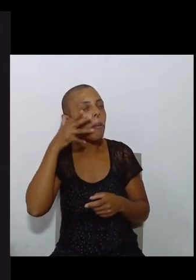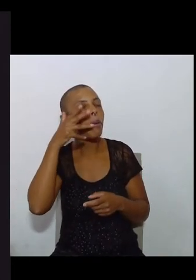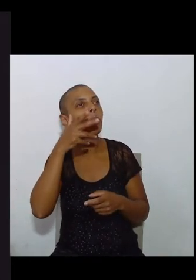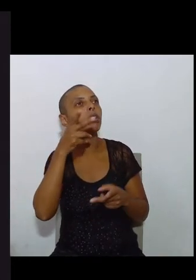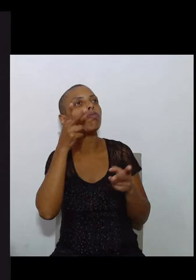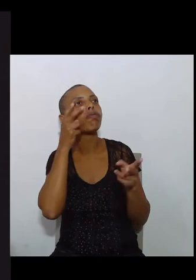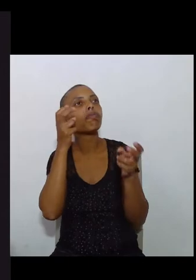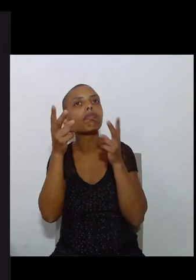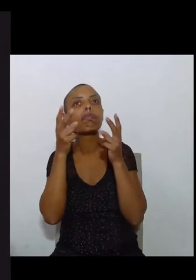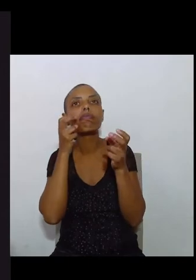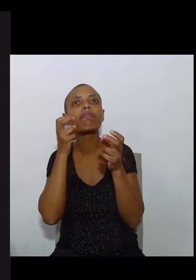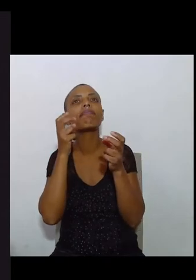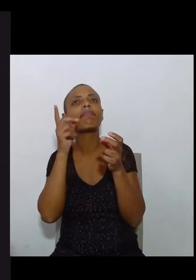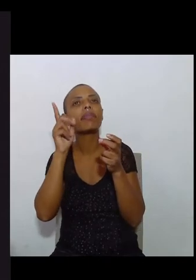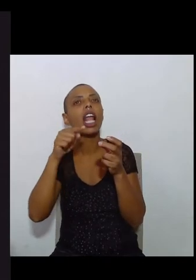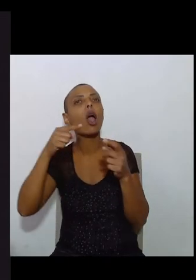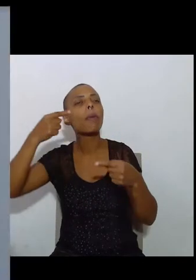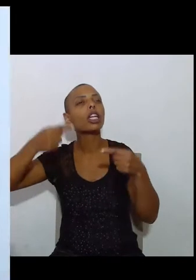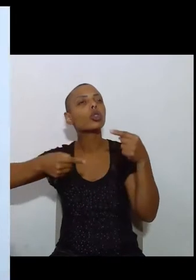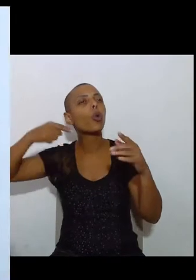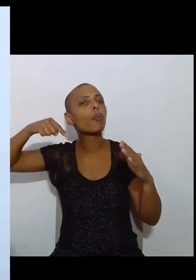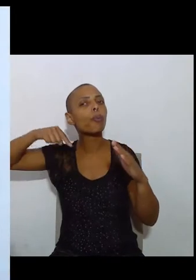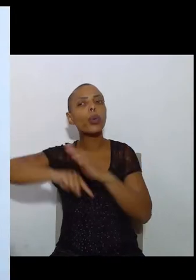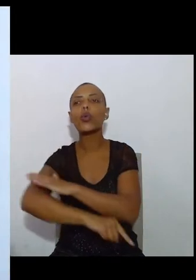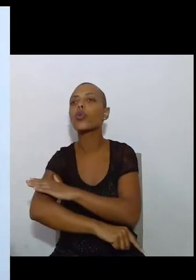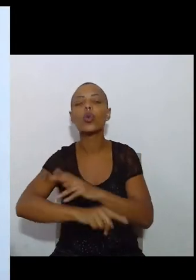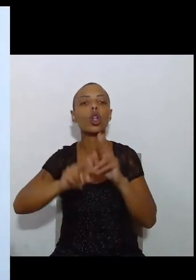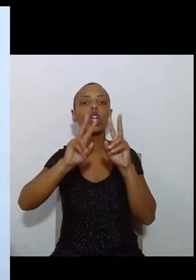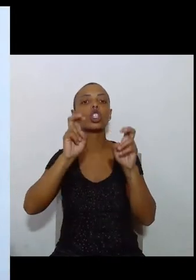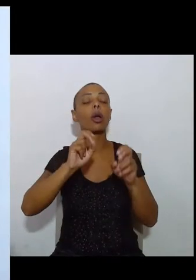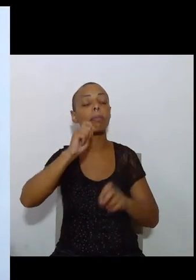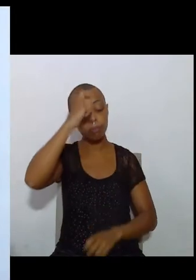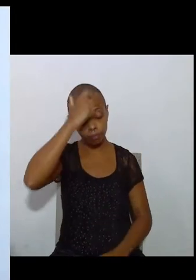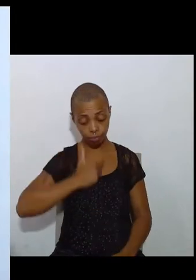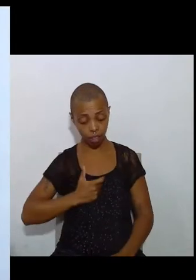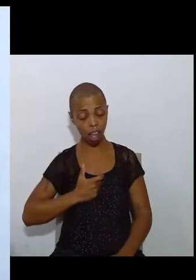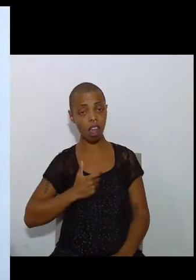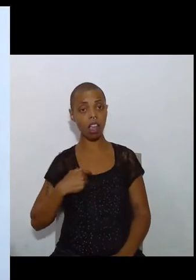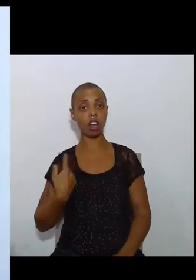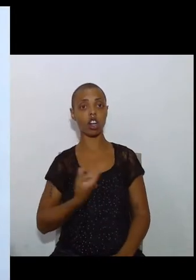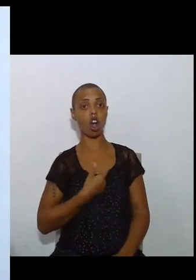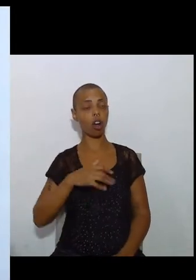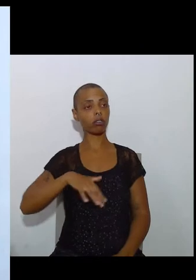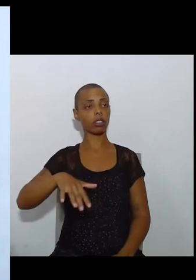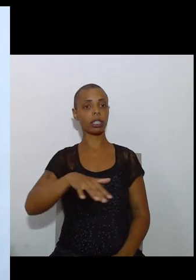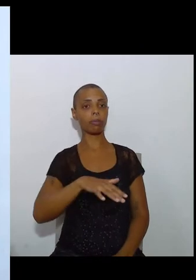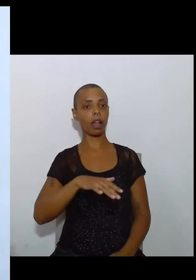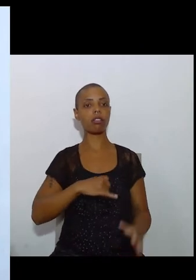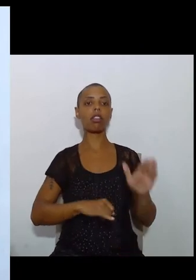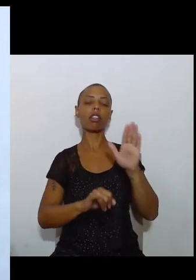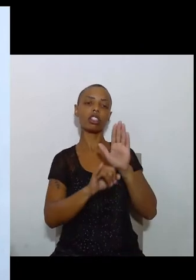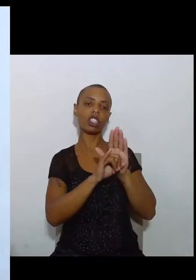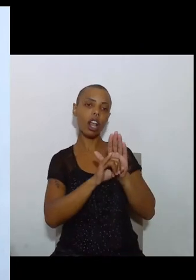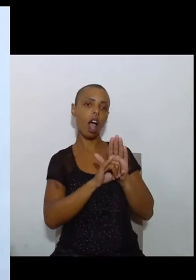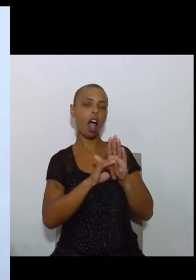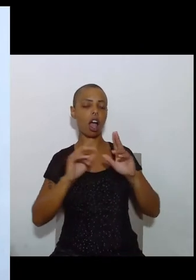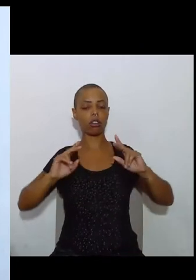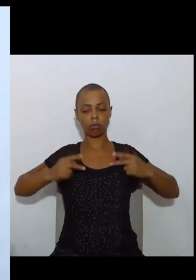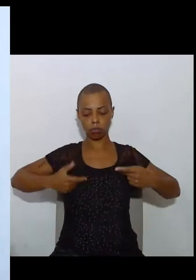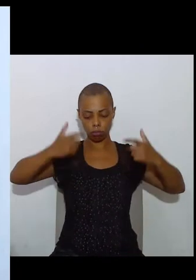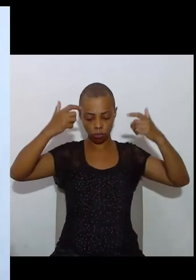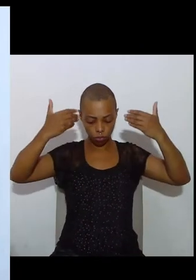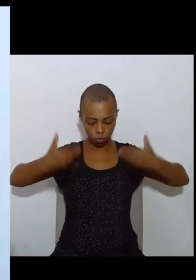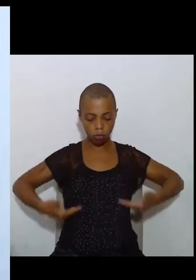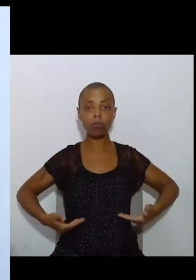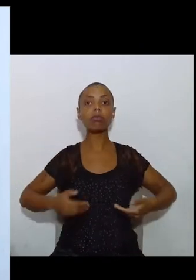from your presentations that there is a very deep debate about who we are in this space as